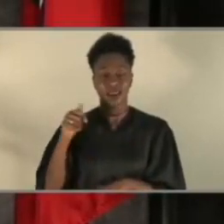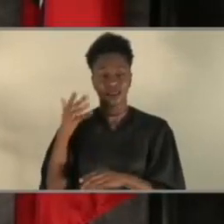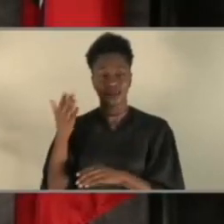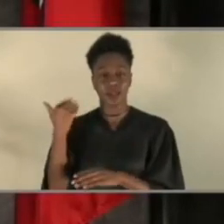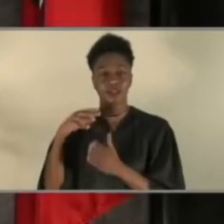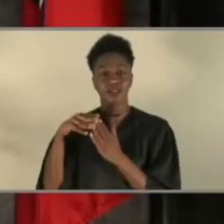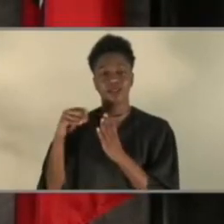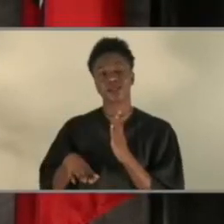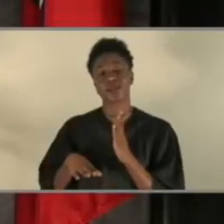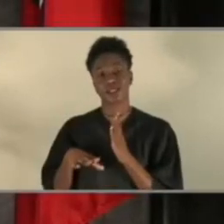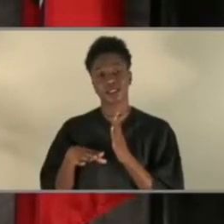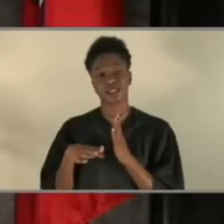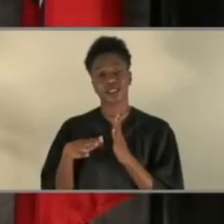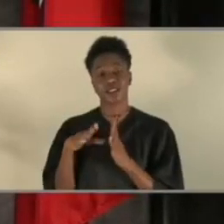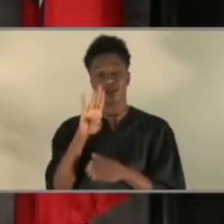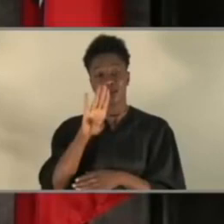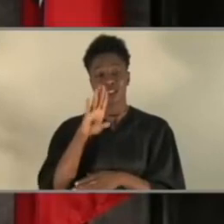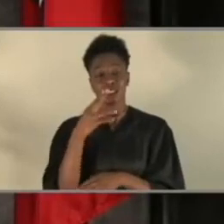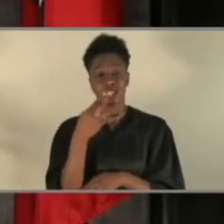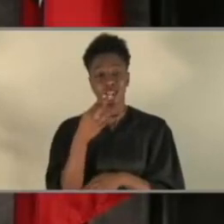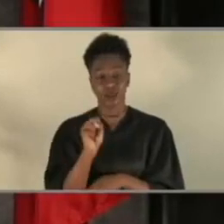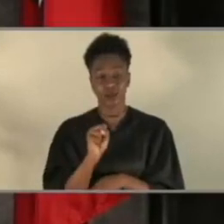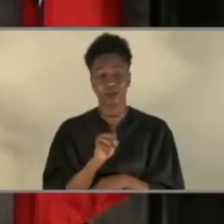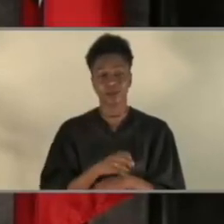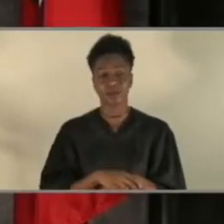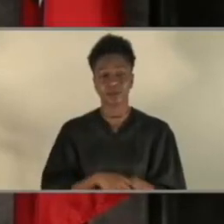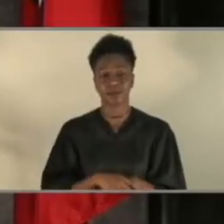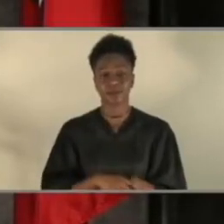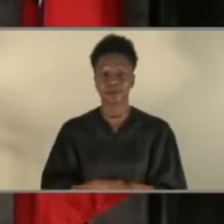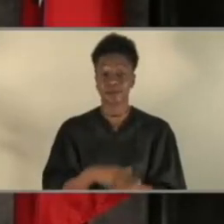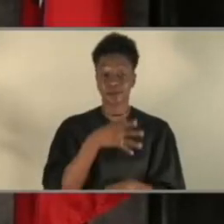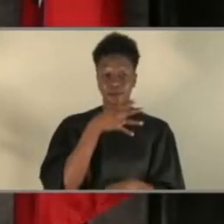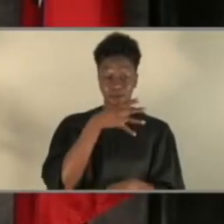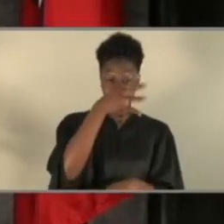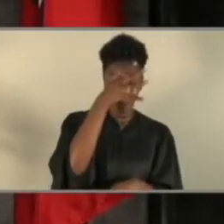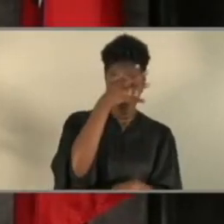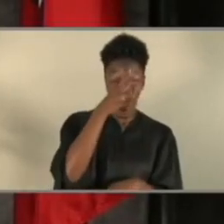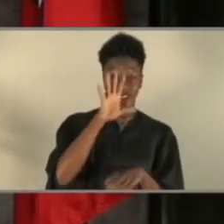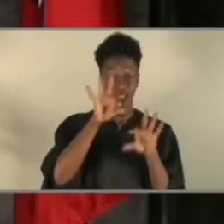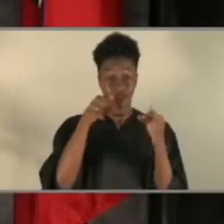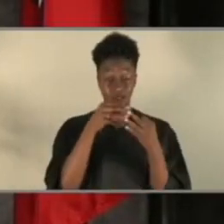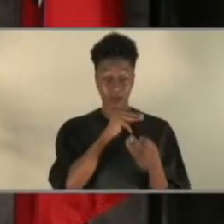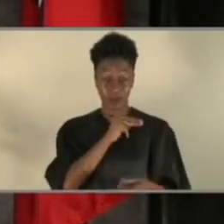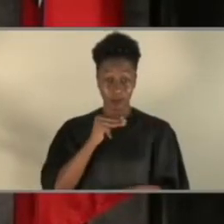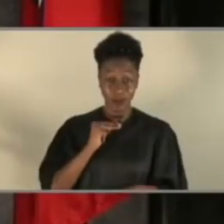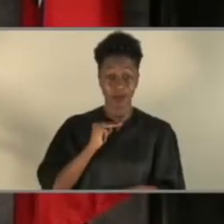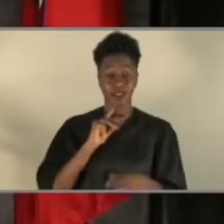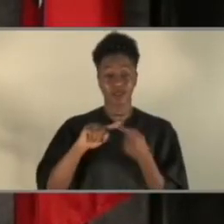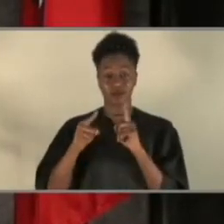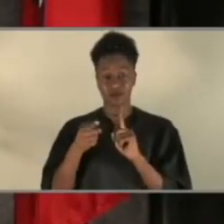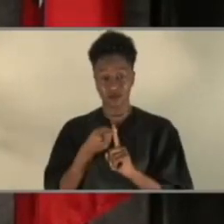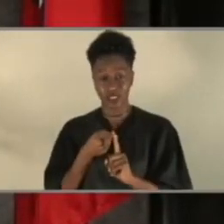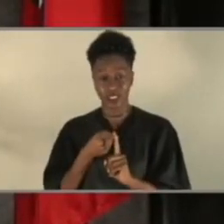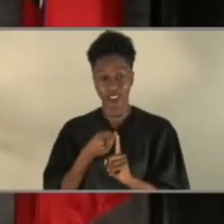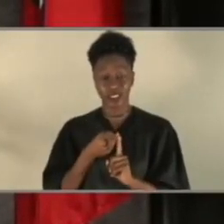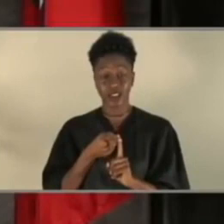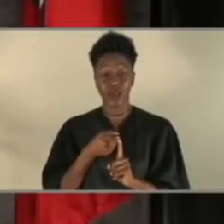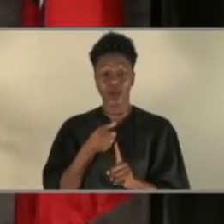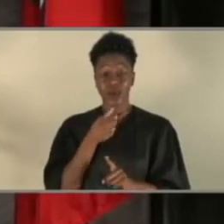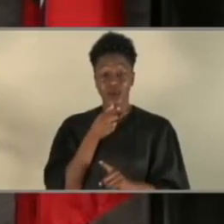School. To the parents, family members, and friends who have supported us through our 4 years of